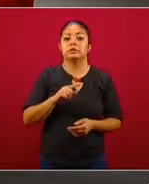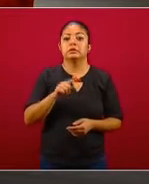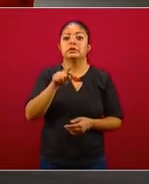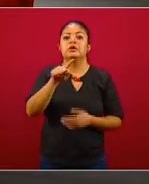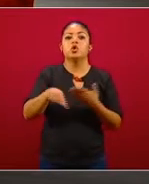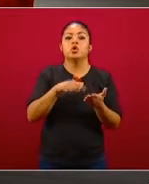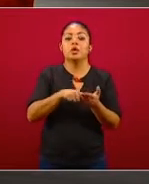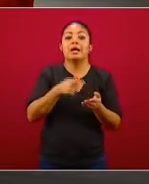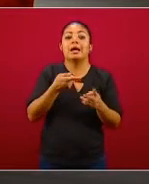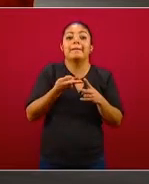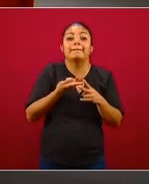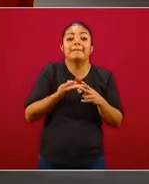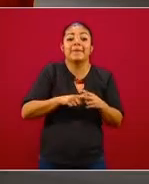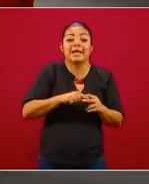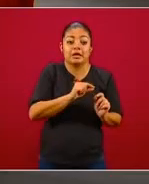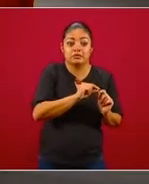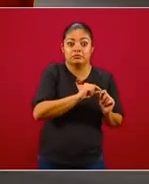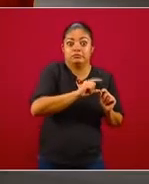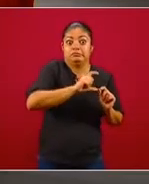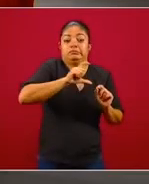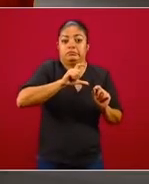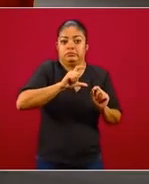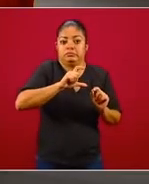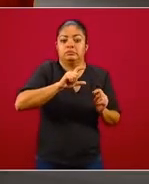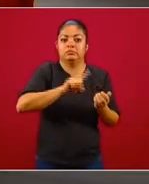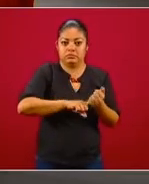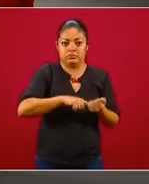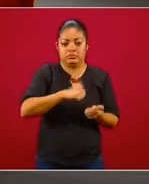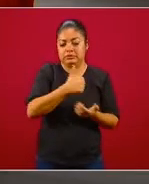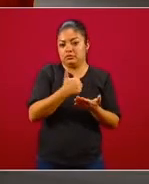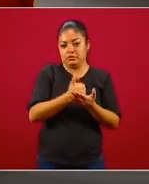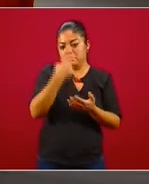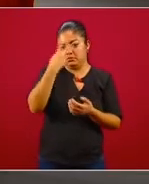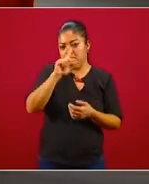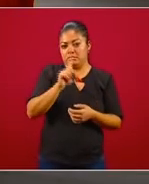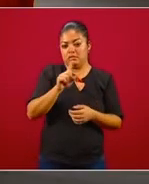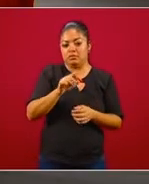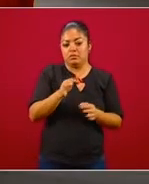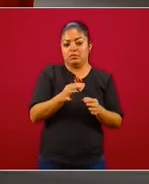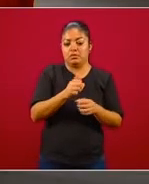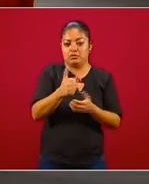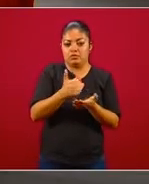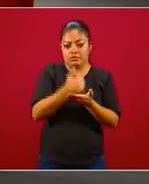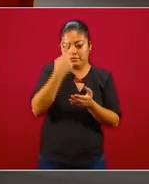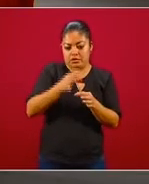Oh, and we have the region of those states that are only entering the pandemic.